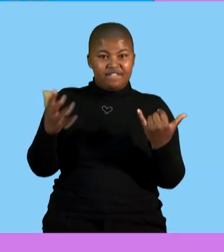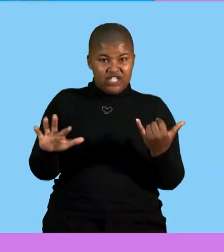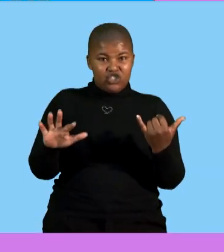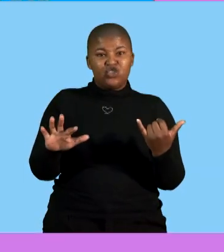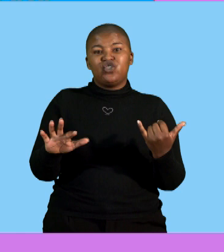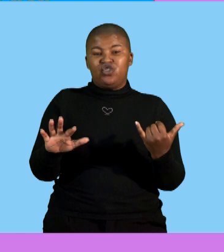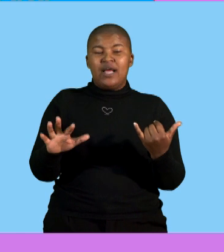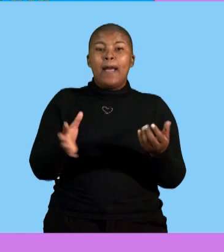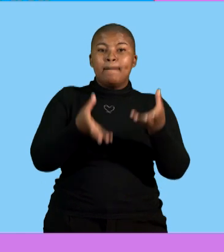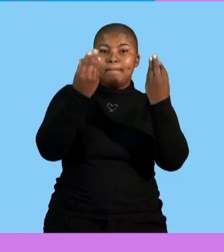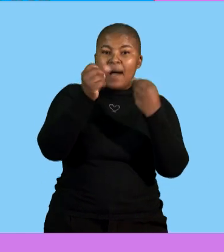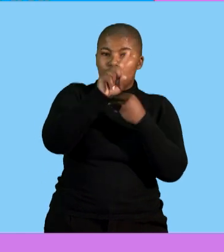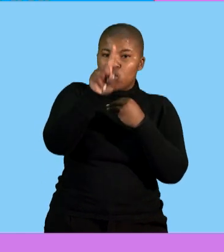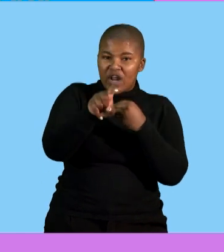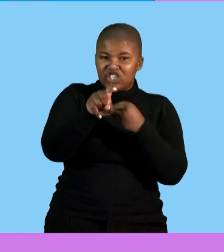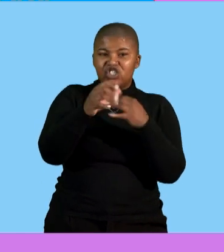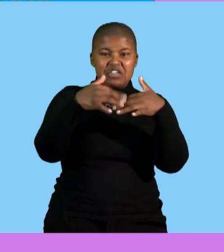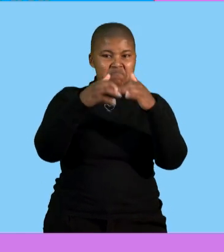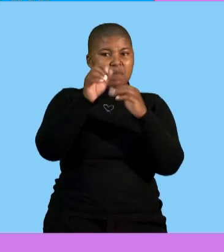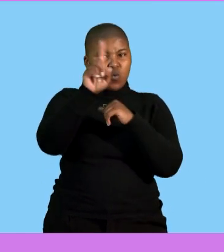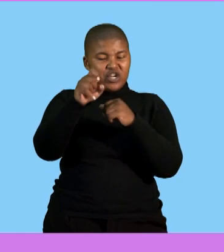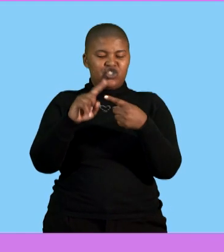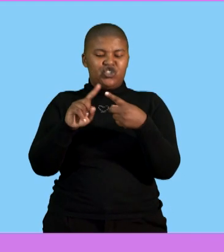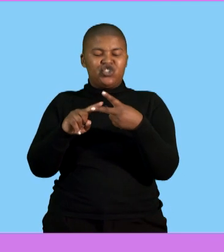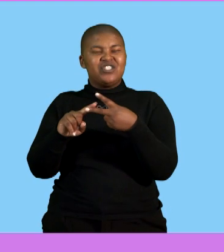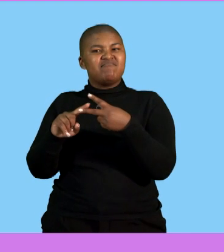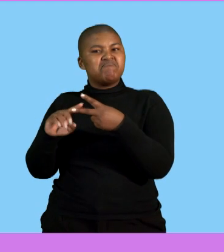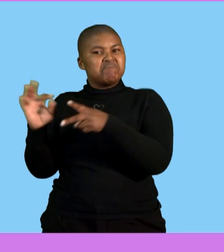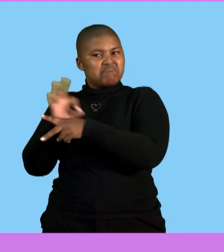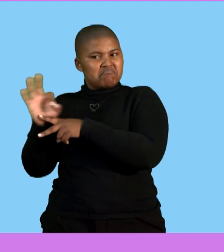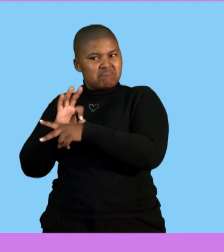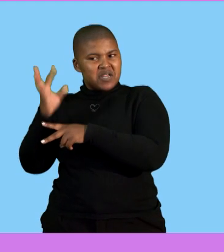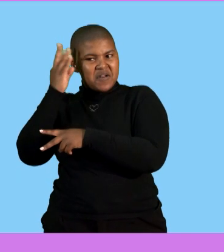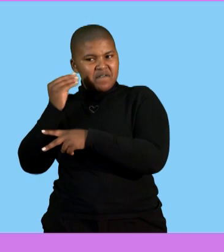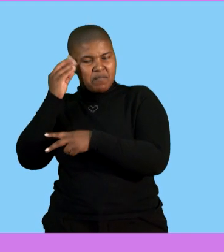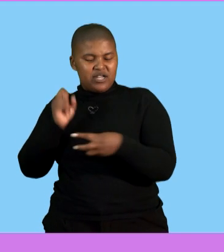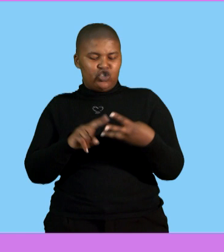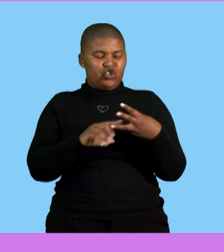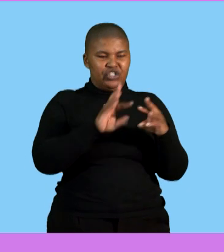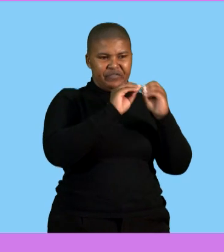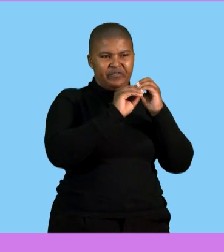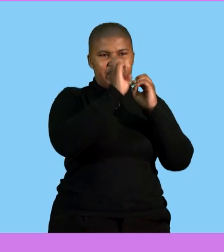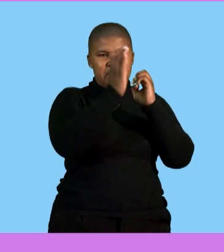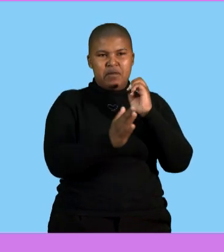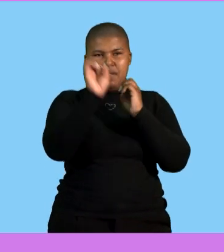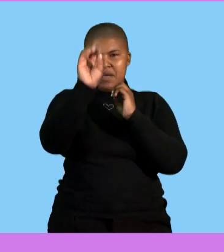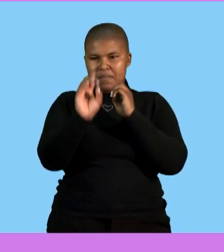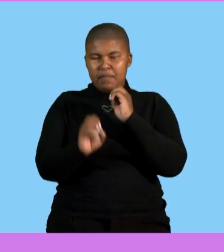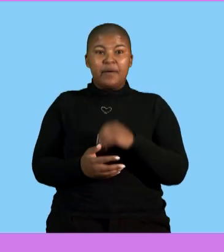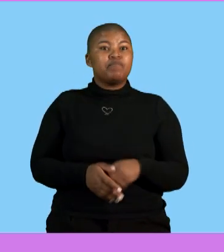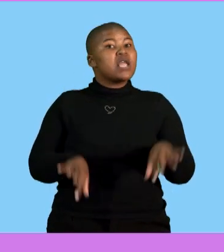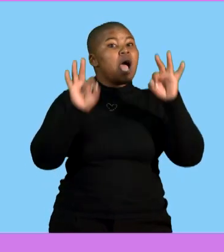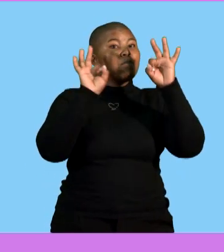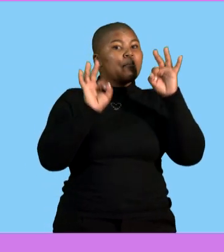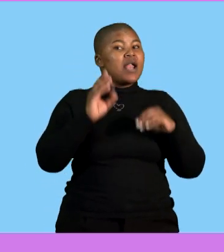a question, collect data, sort or arrange your data. And the terminology that you should remember is the appropriate